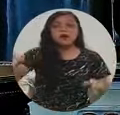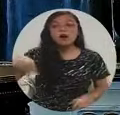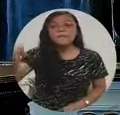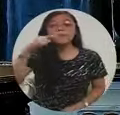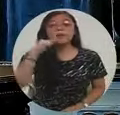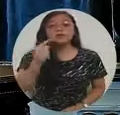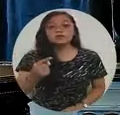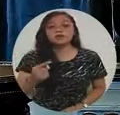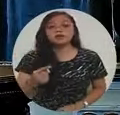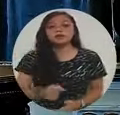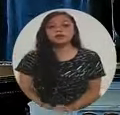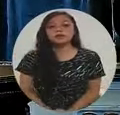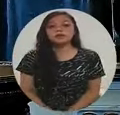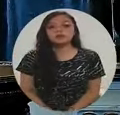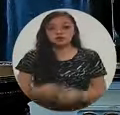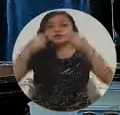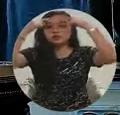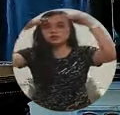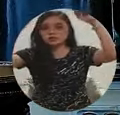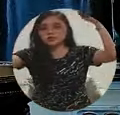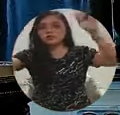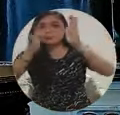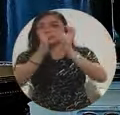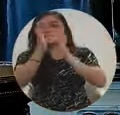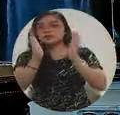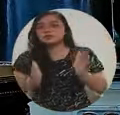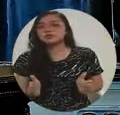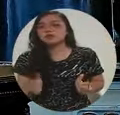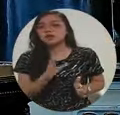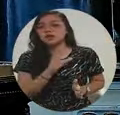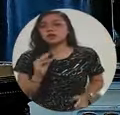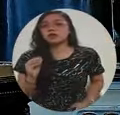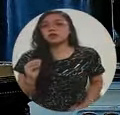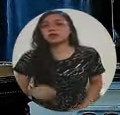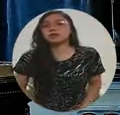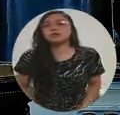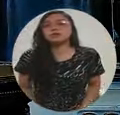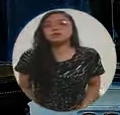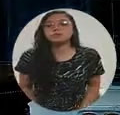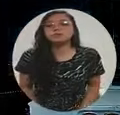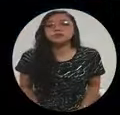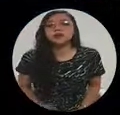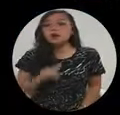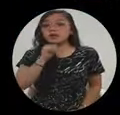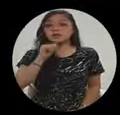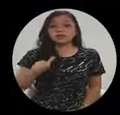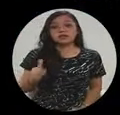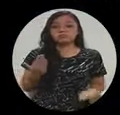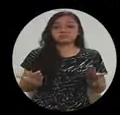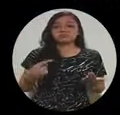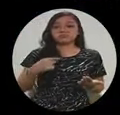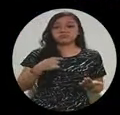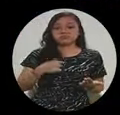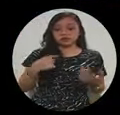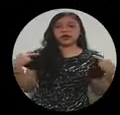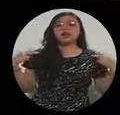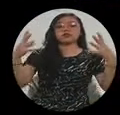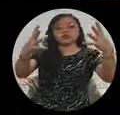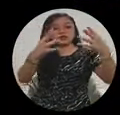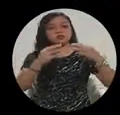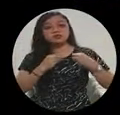The Apostle Paul said, although he was a successful Christian, and yet he said in verse number 12, not as though I